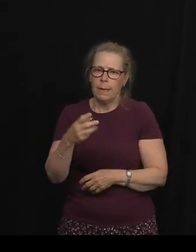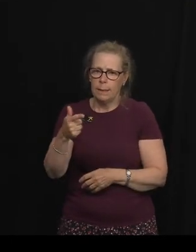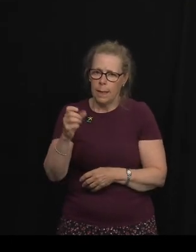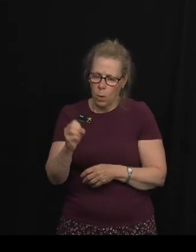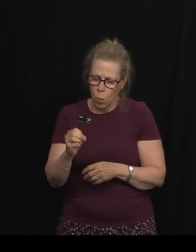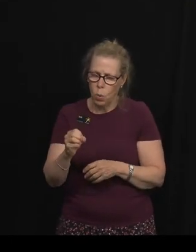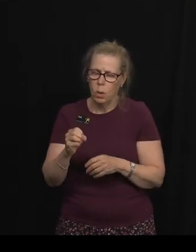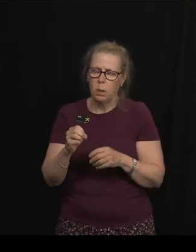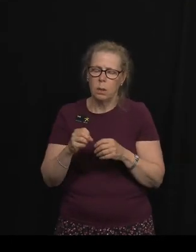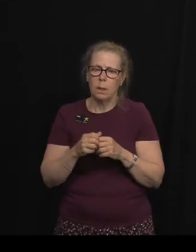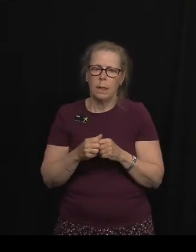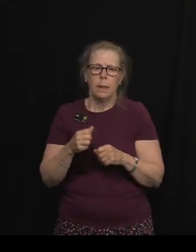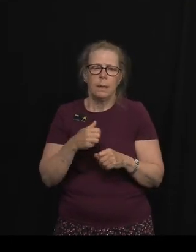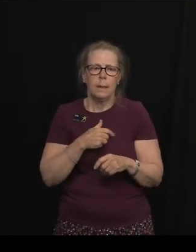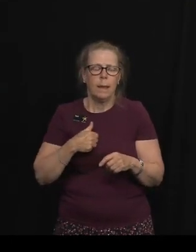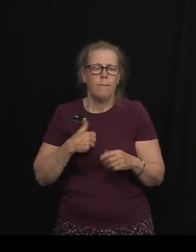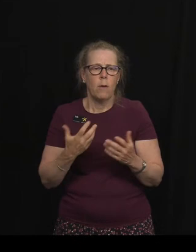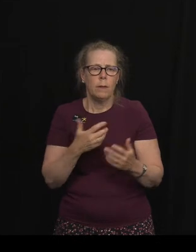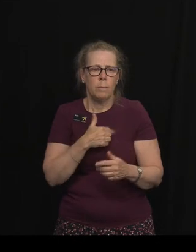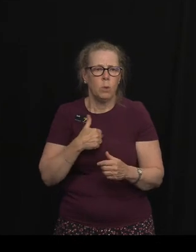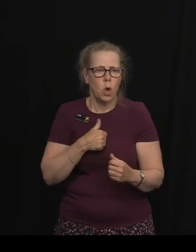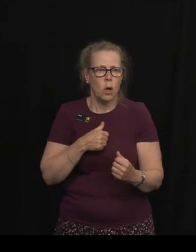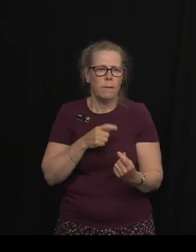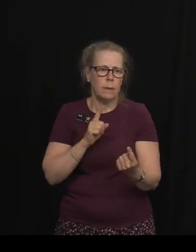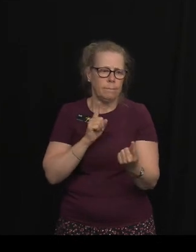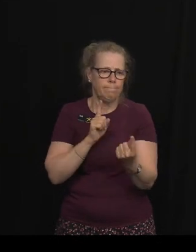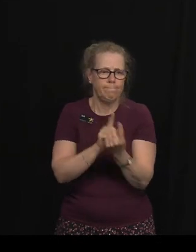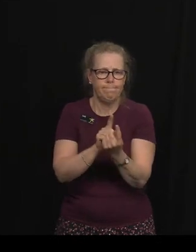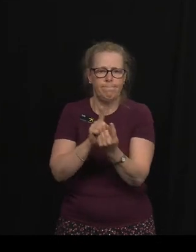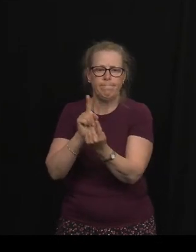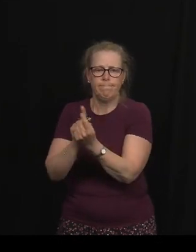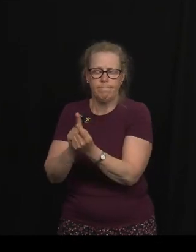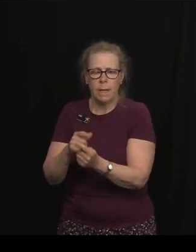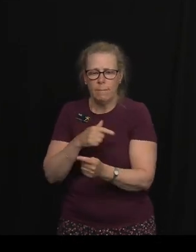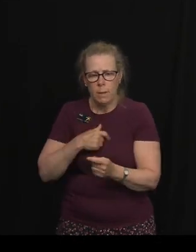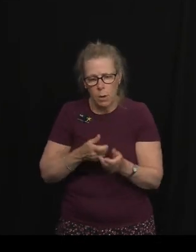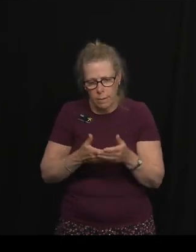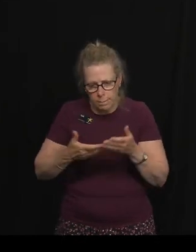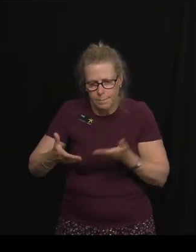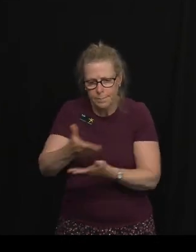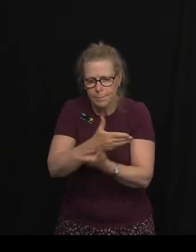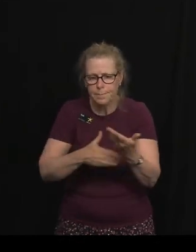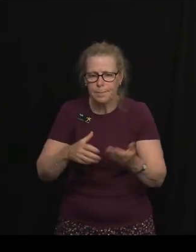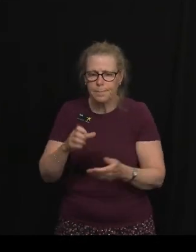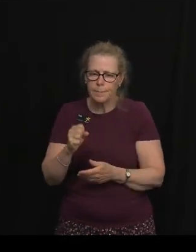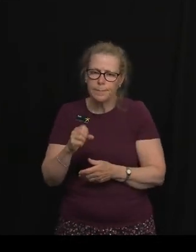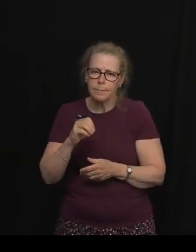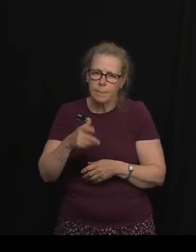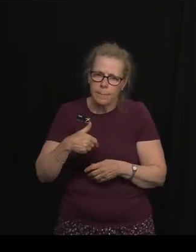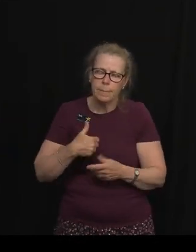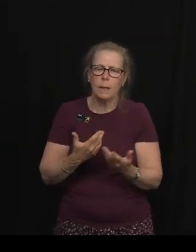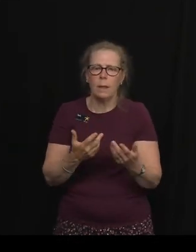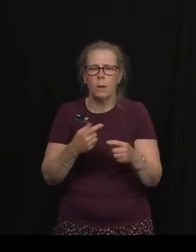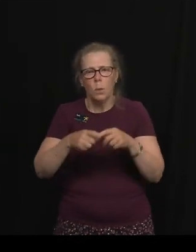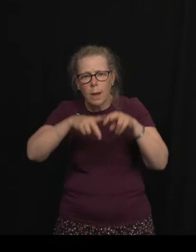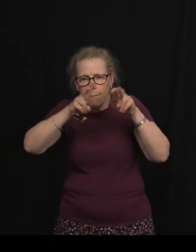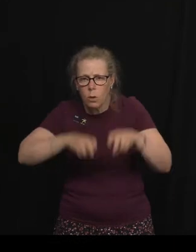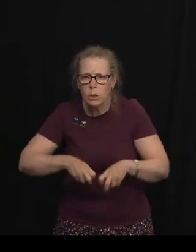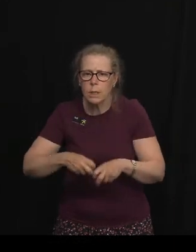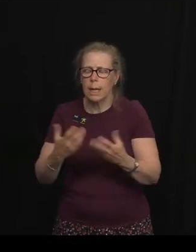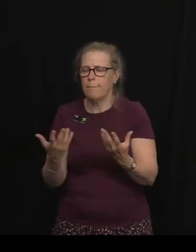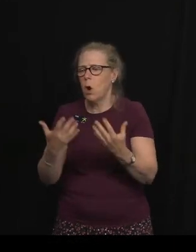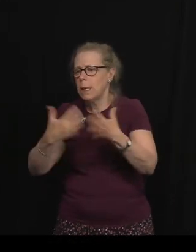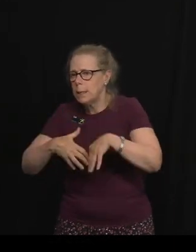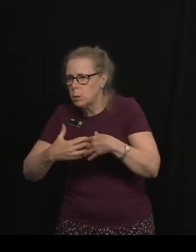the end-to-end process here, from sharing the genetic sequence, making sure that we engage with the industry,